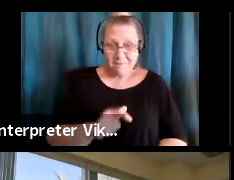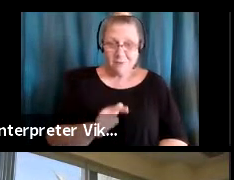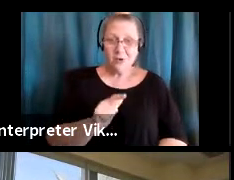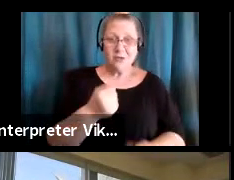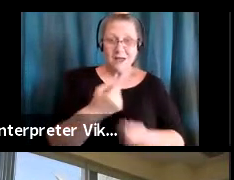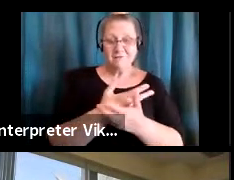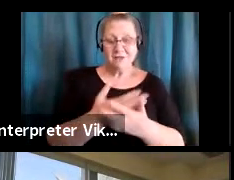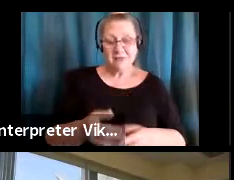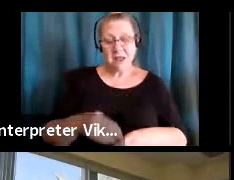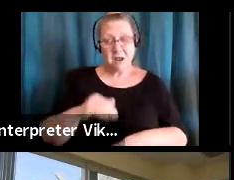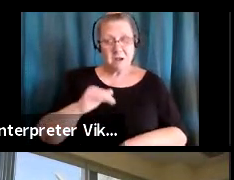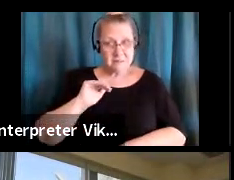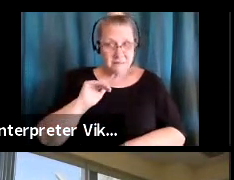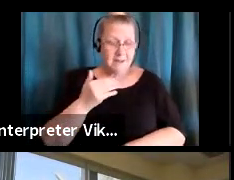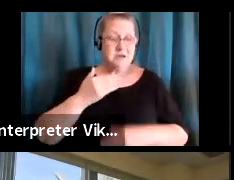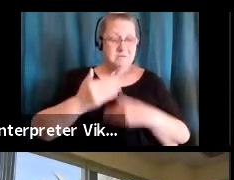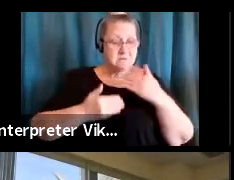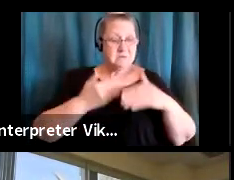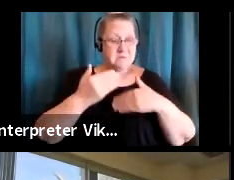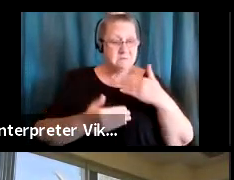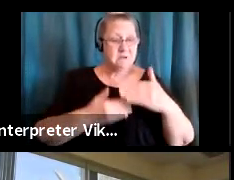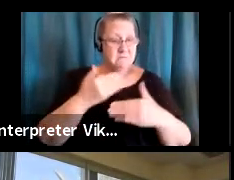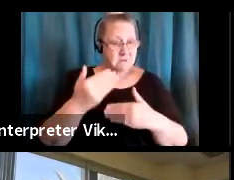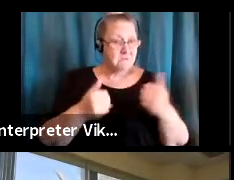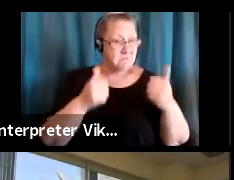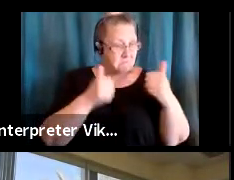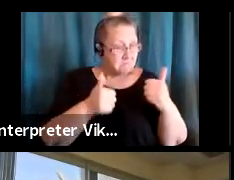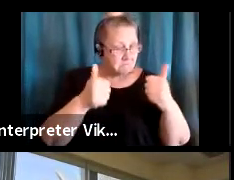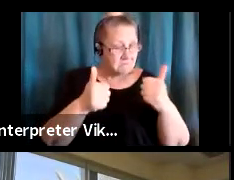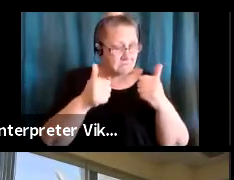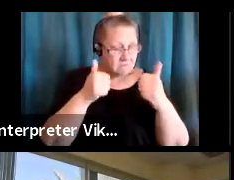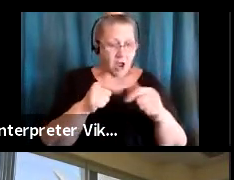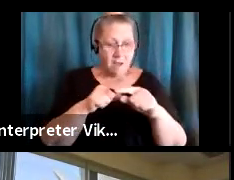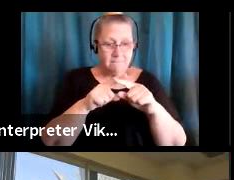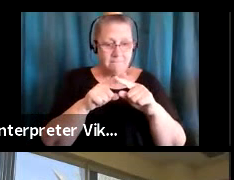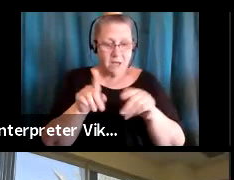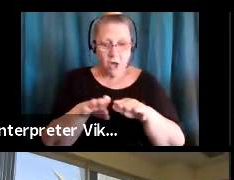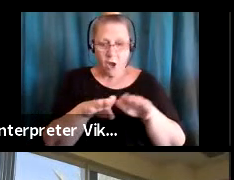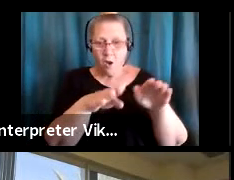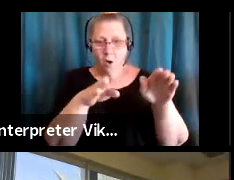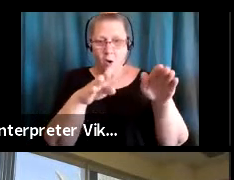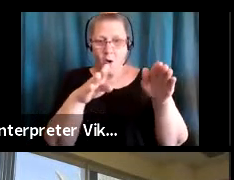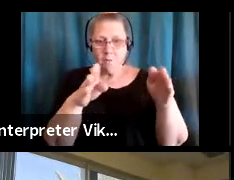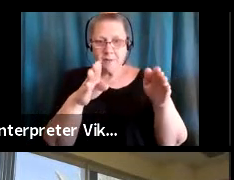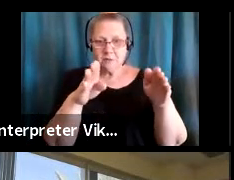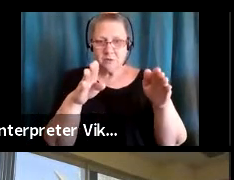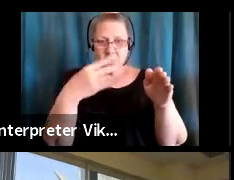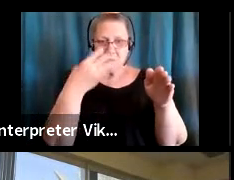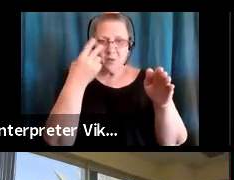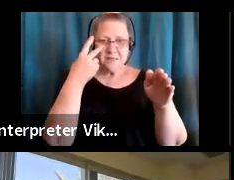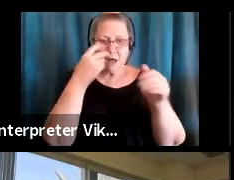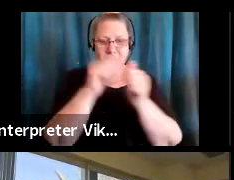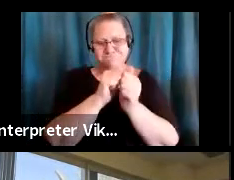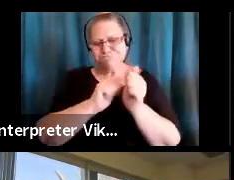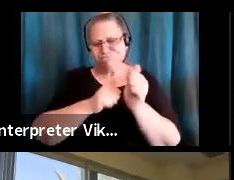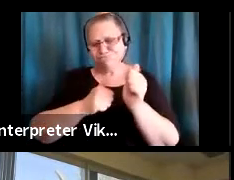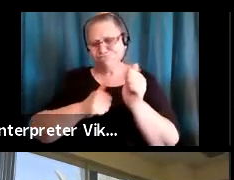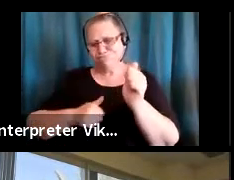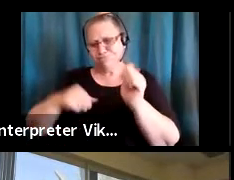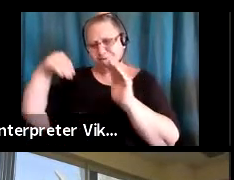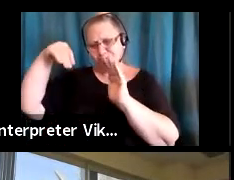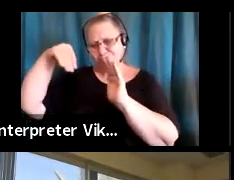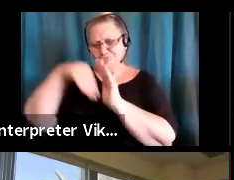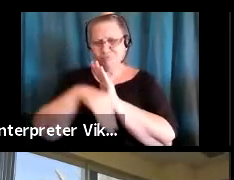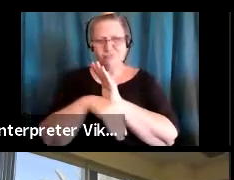as eligibility opened up, we saw that divergence again, which is something that we heard